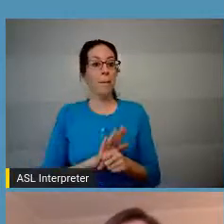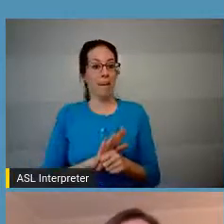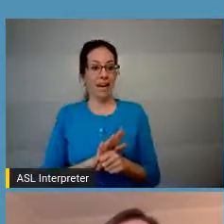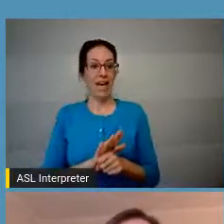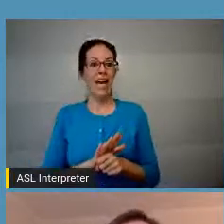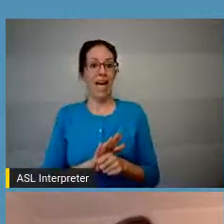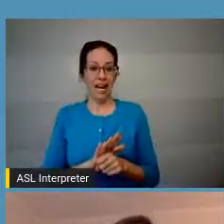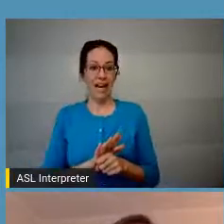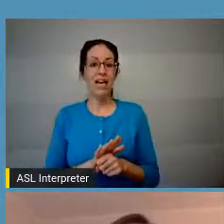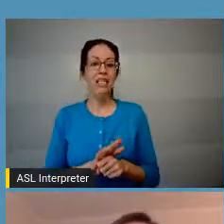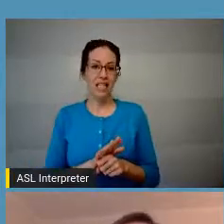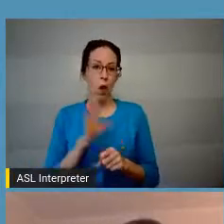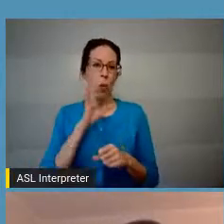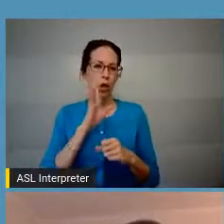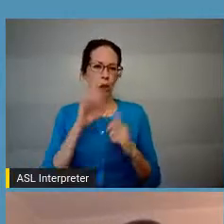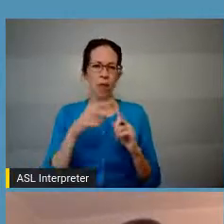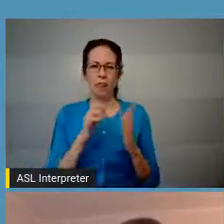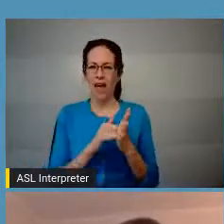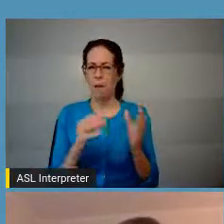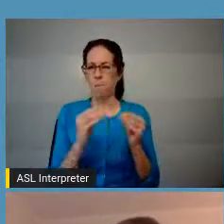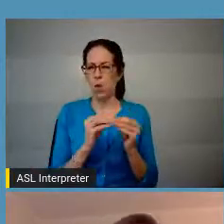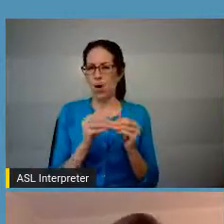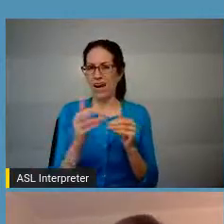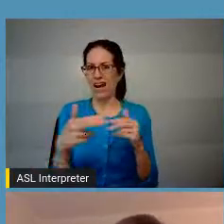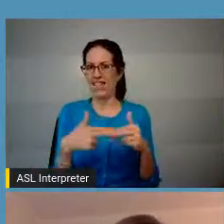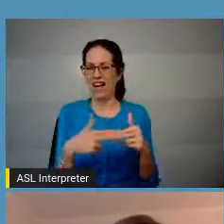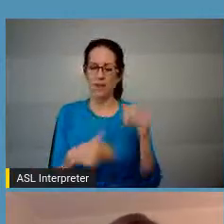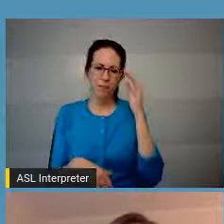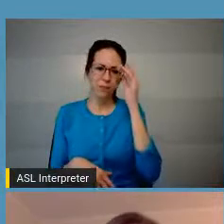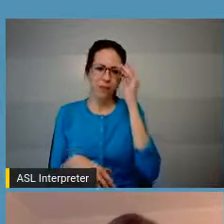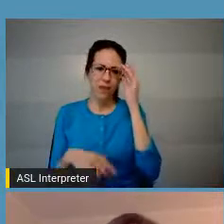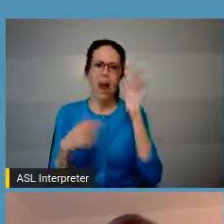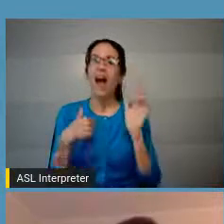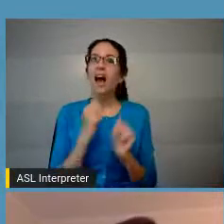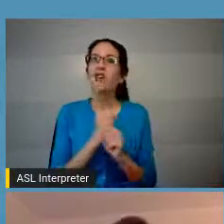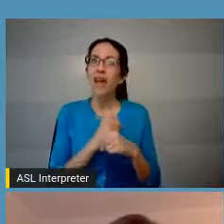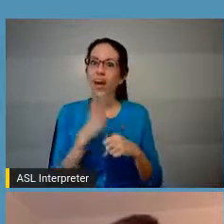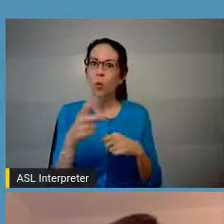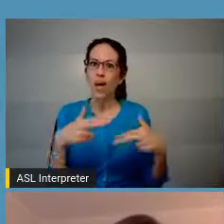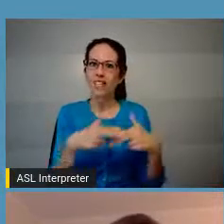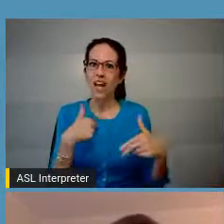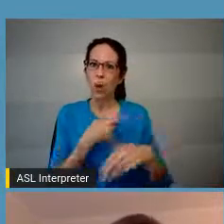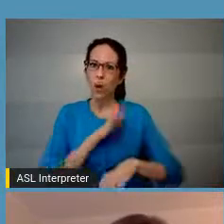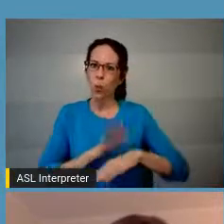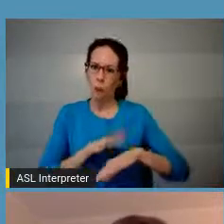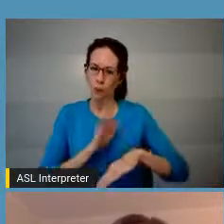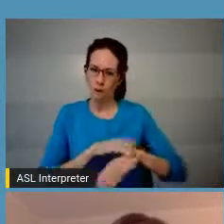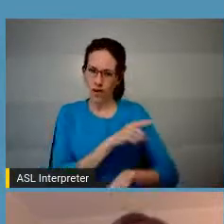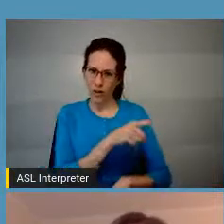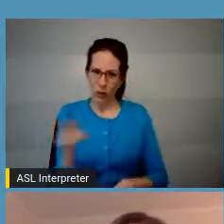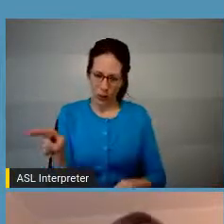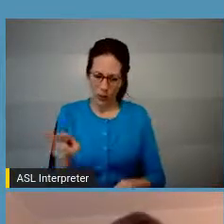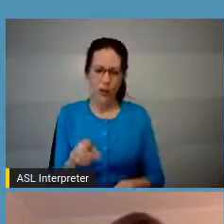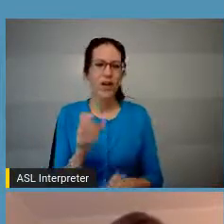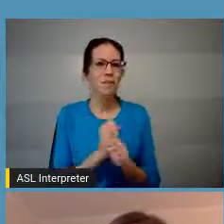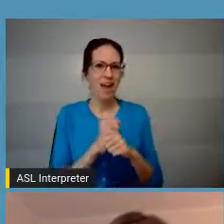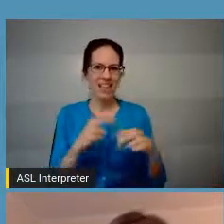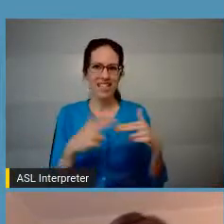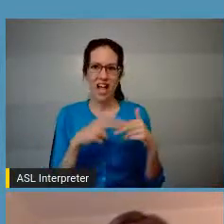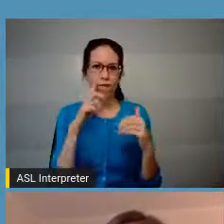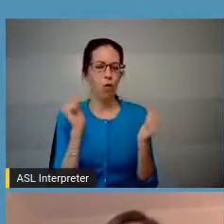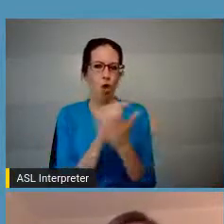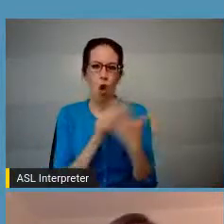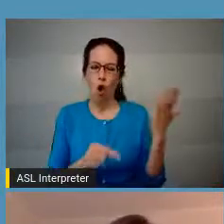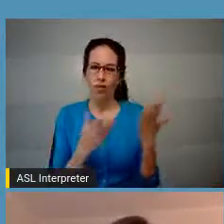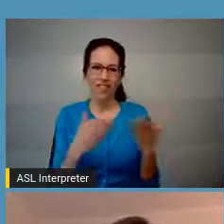let's talk about that more on the next slide. So I created a slide. I want to warn you about this before I throw it up there. I created a slide for all the things I didn't have time to talk about.